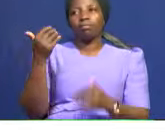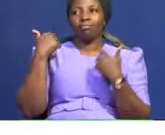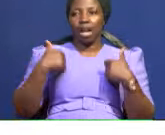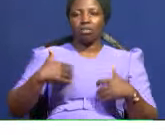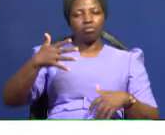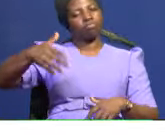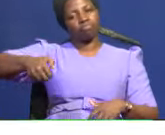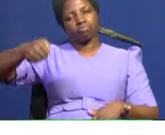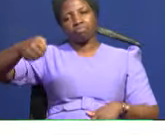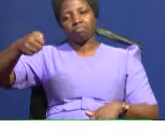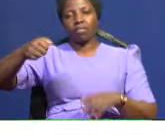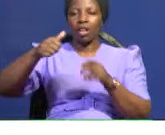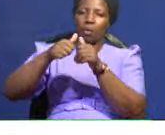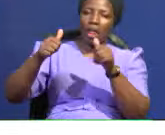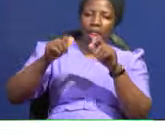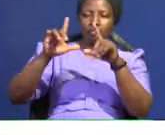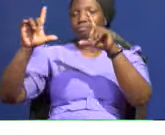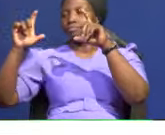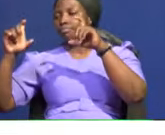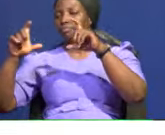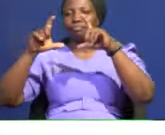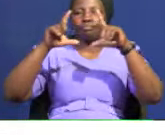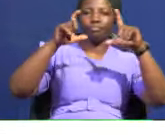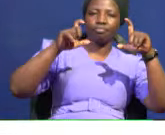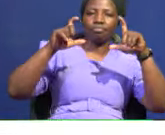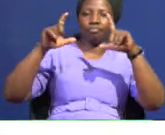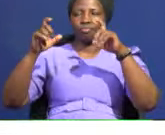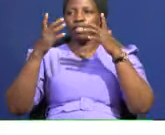Greeted him well. We took photographs.